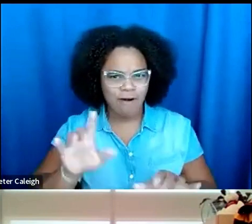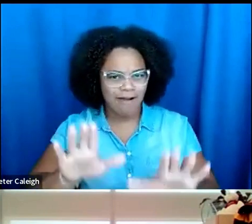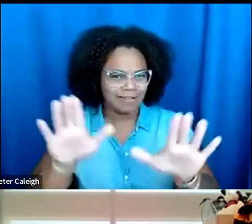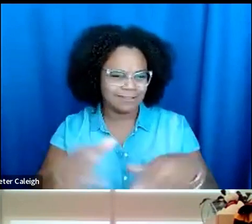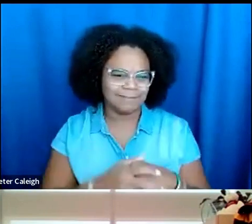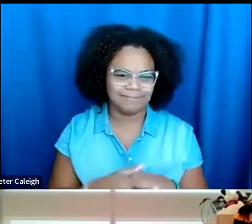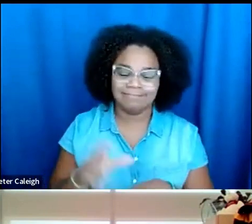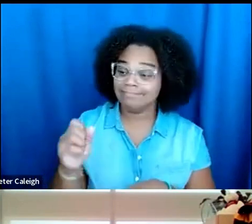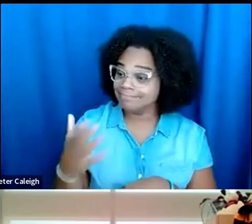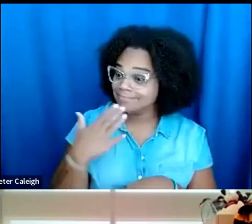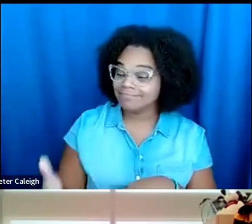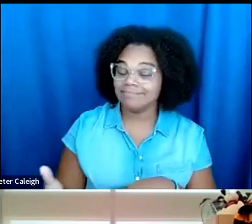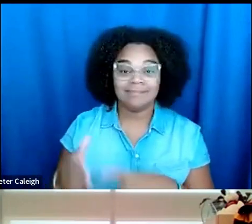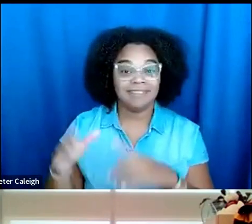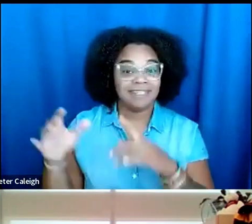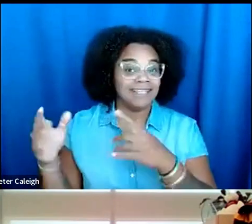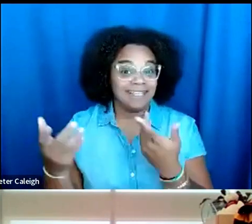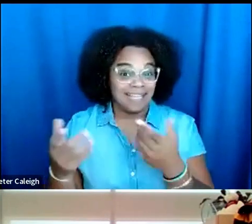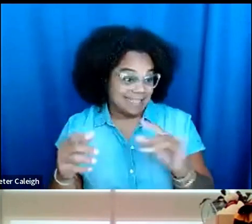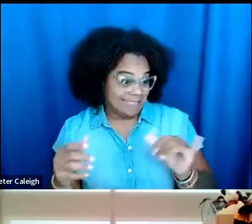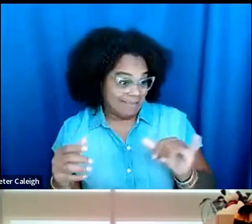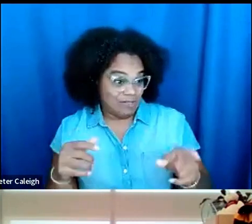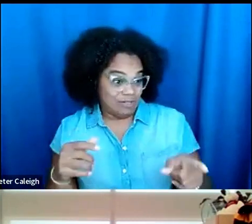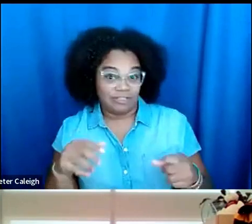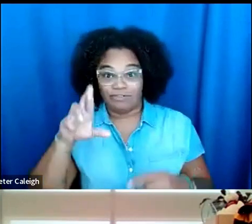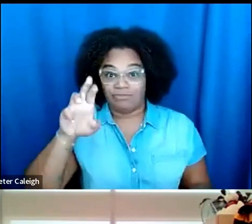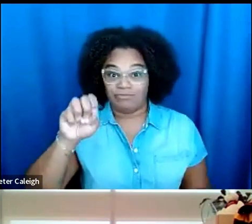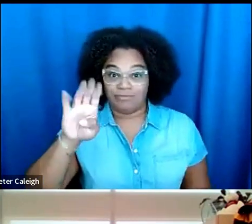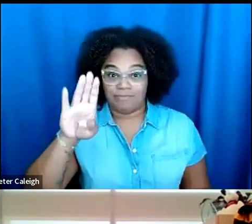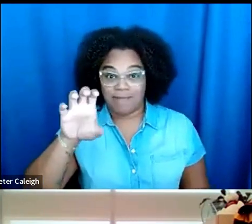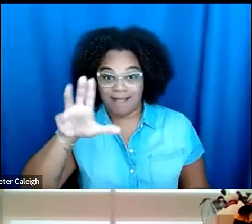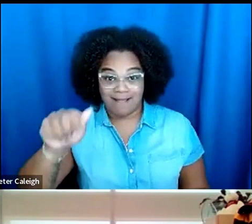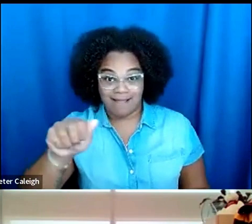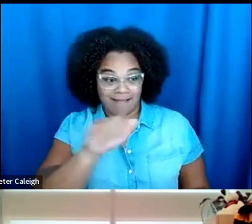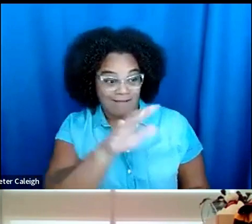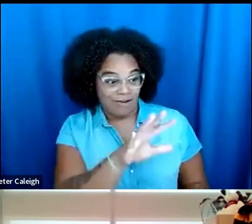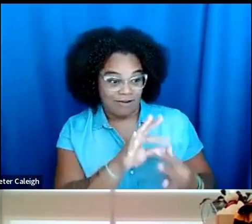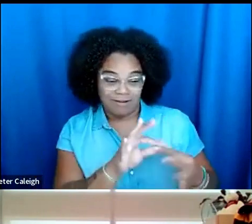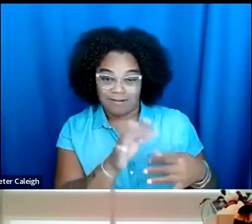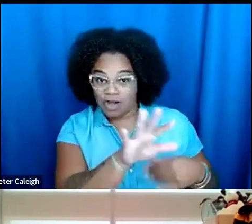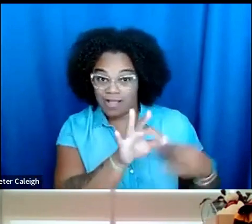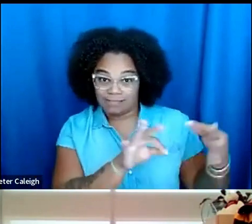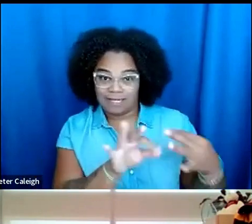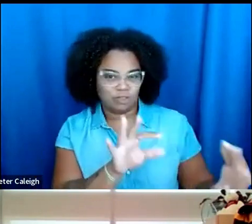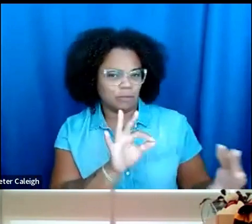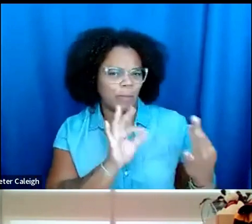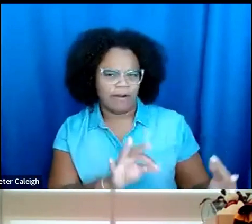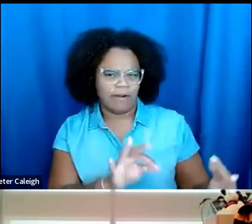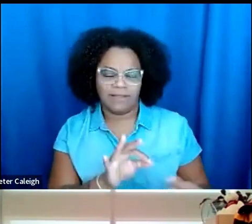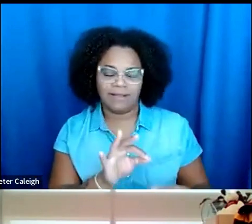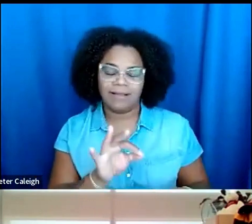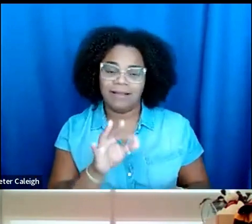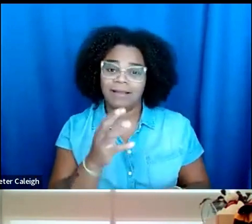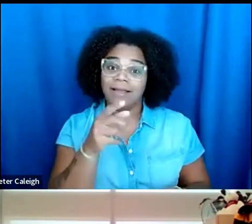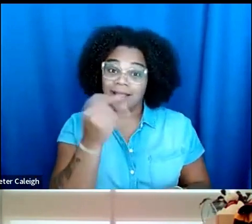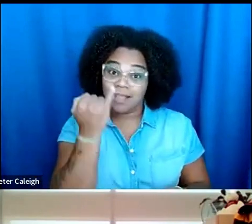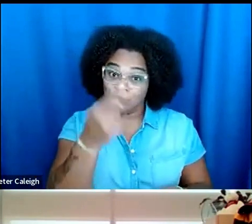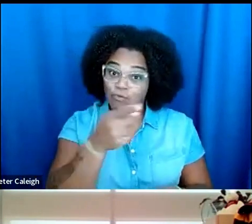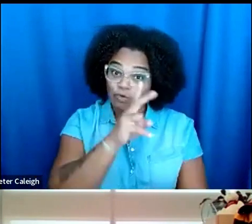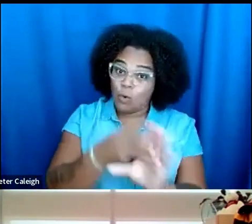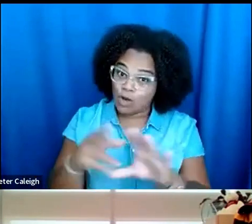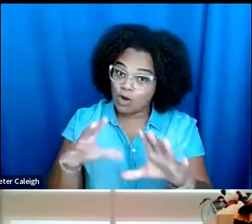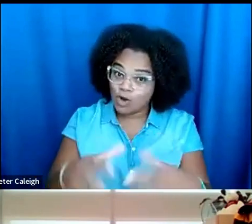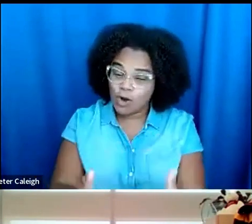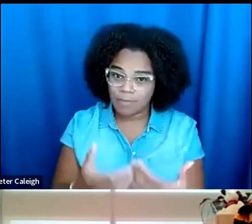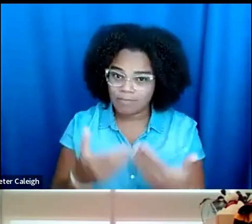and the way that Rebecca explained it is perfect, that when you join a group, ask a lot of questions. So as she was describing